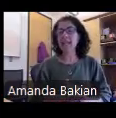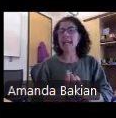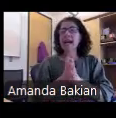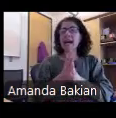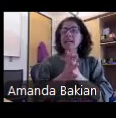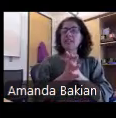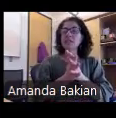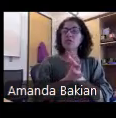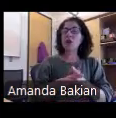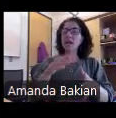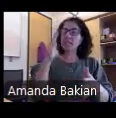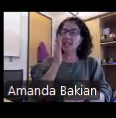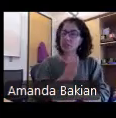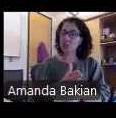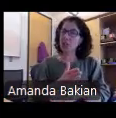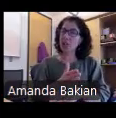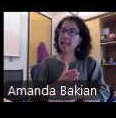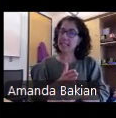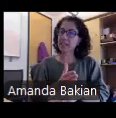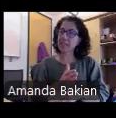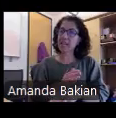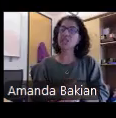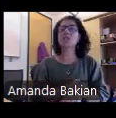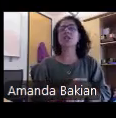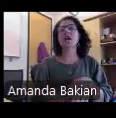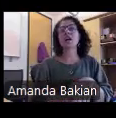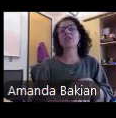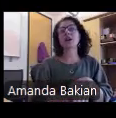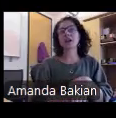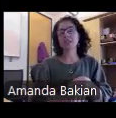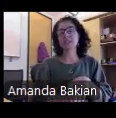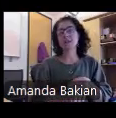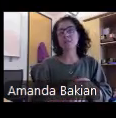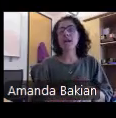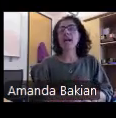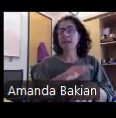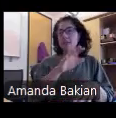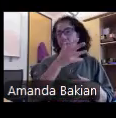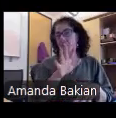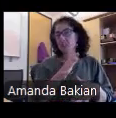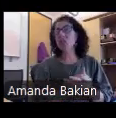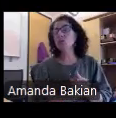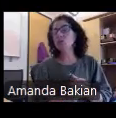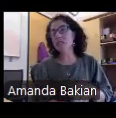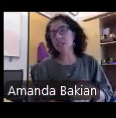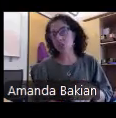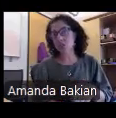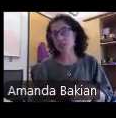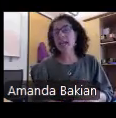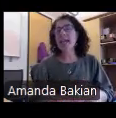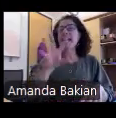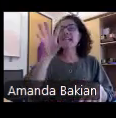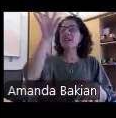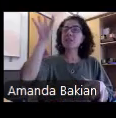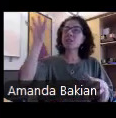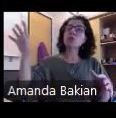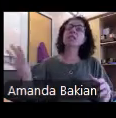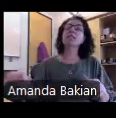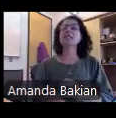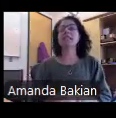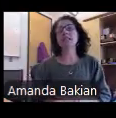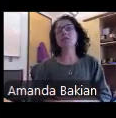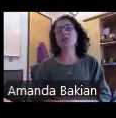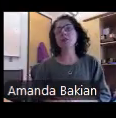2000 and does cross-sectional identification of autism. That's so every 2 years in